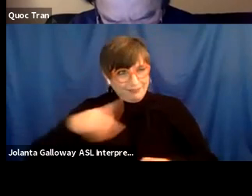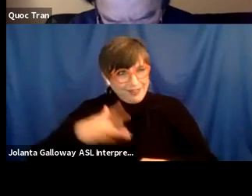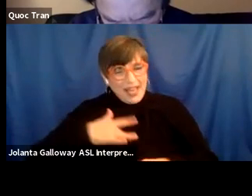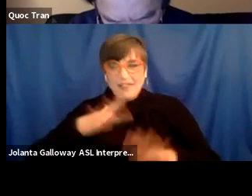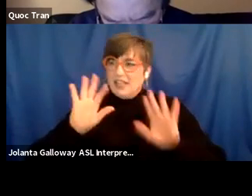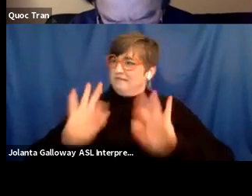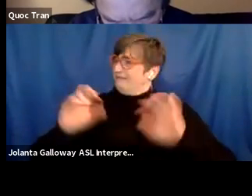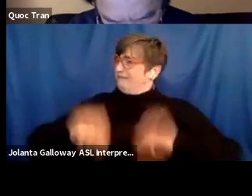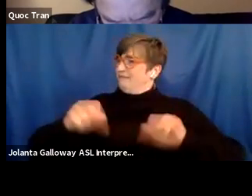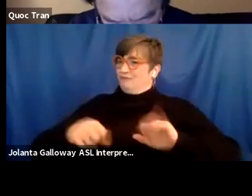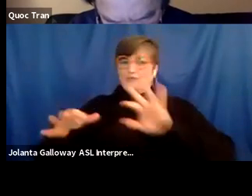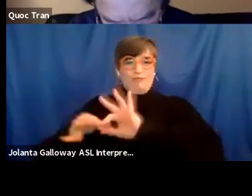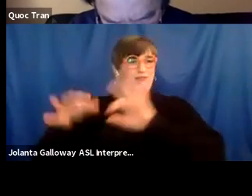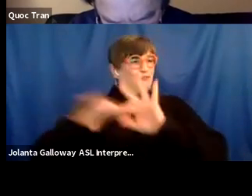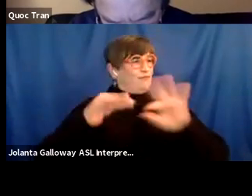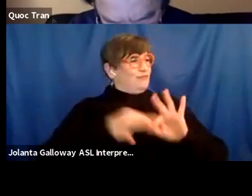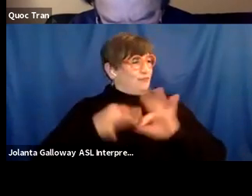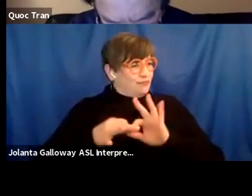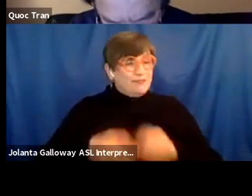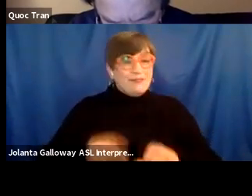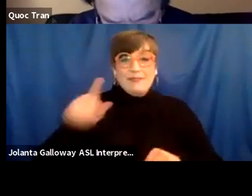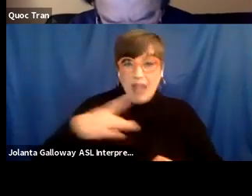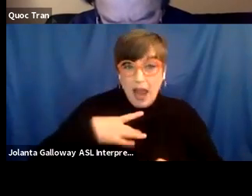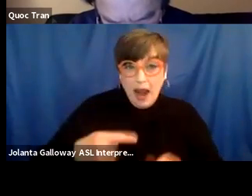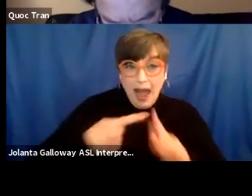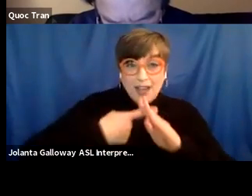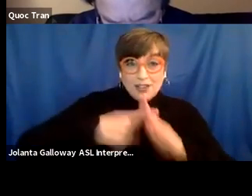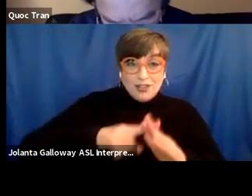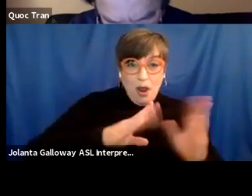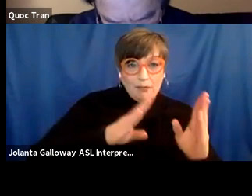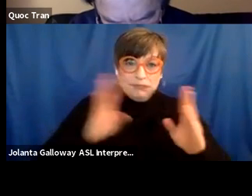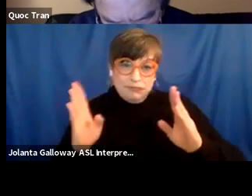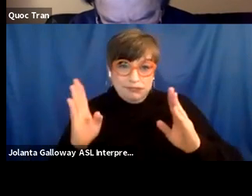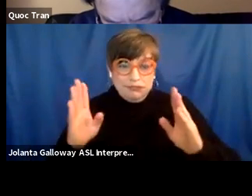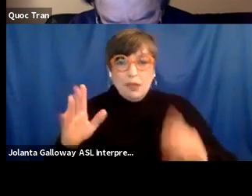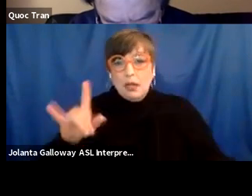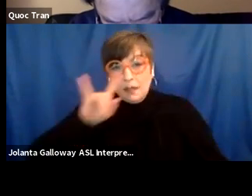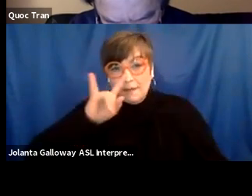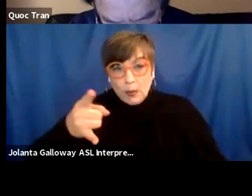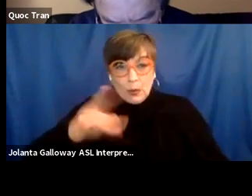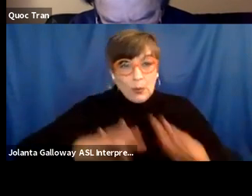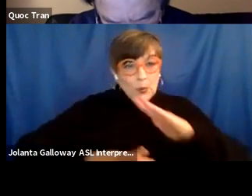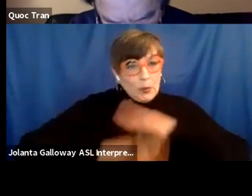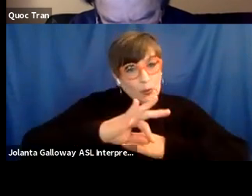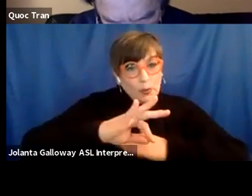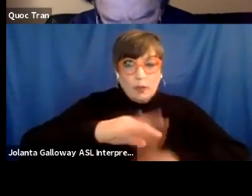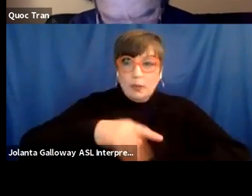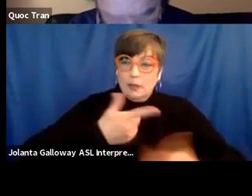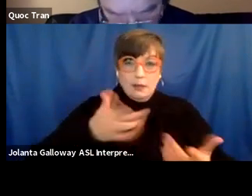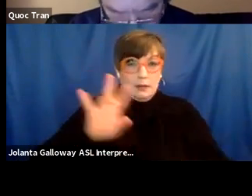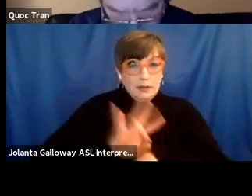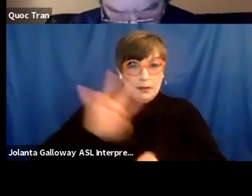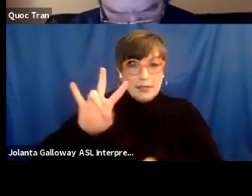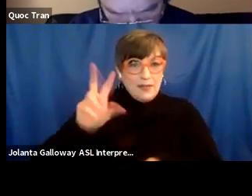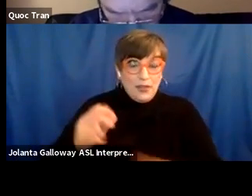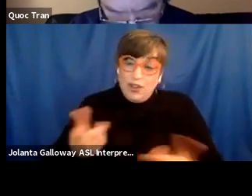peers. They like a later start. They don't want to be getting up at 7:30 in the morning. You